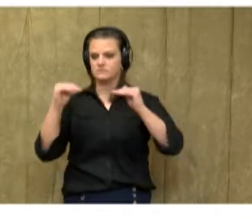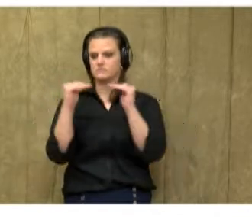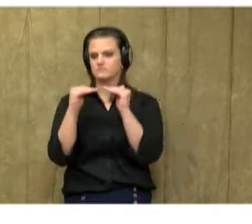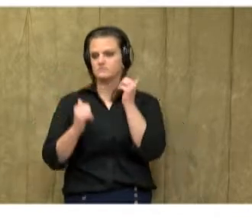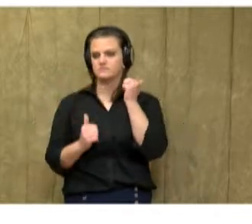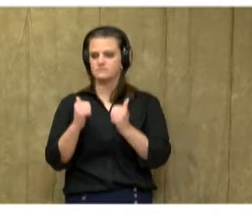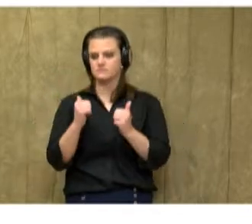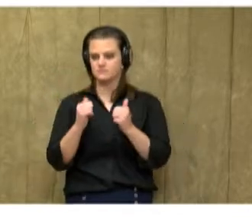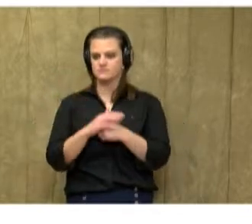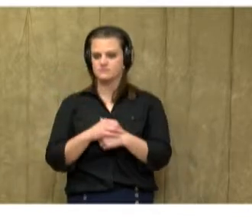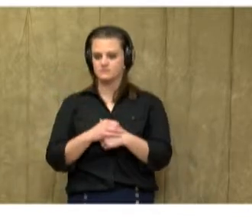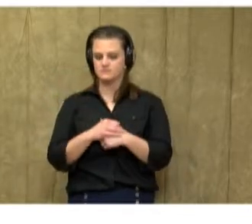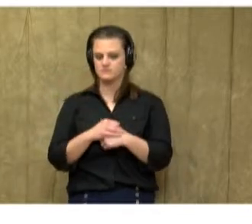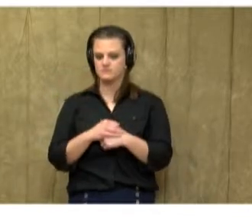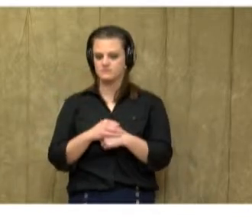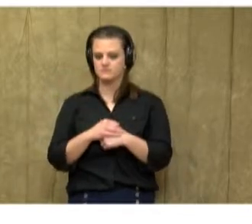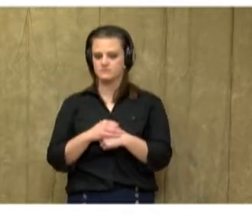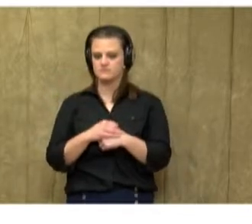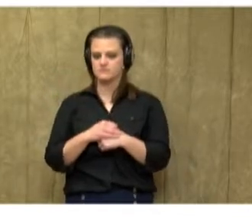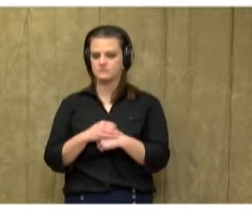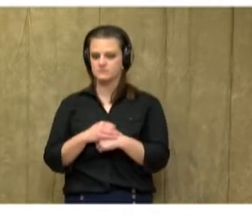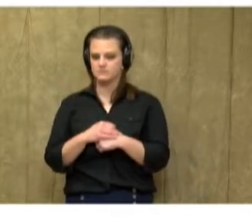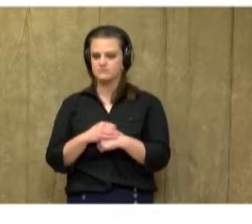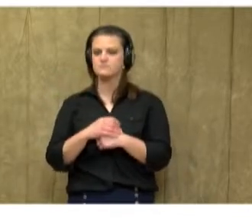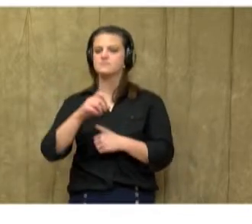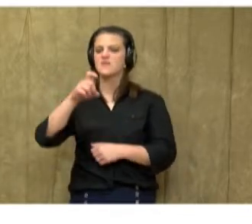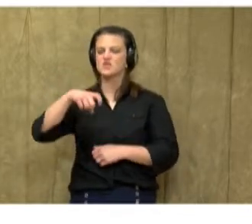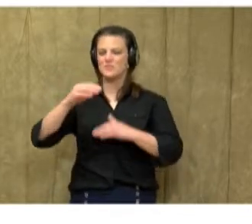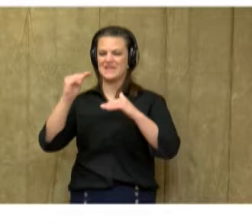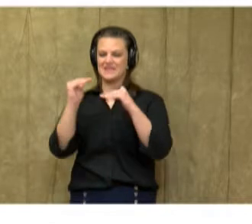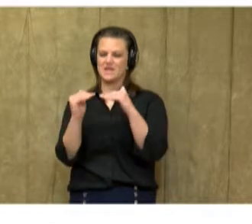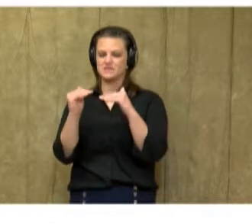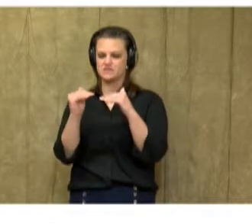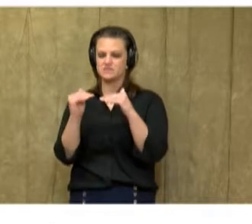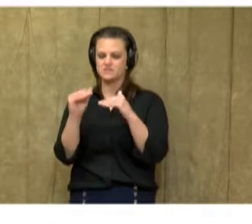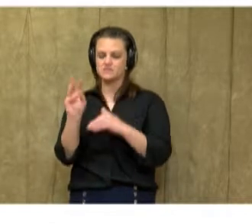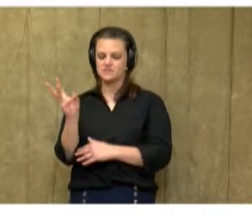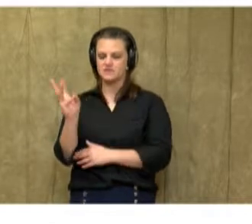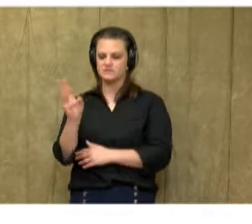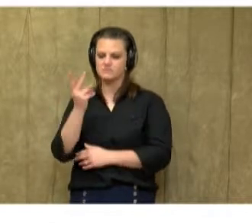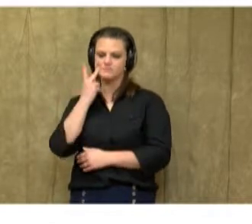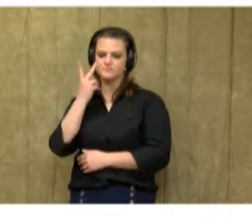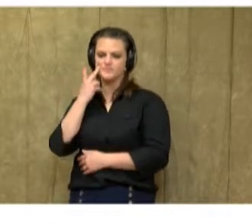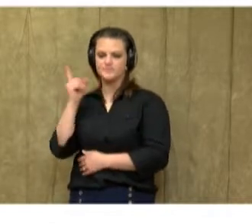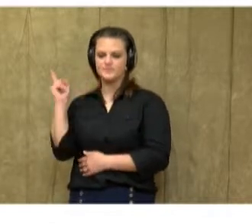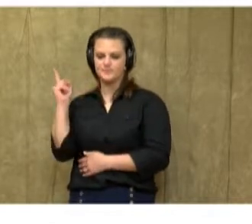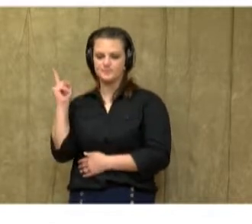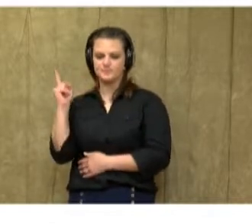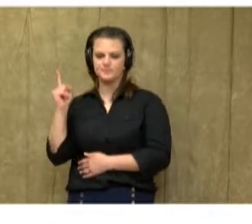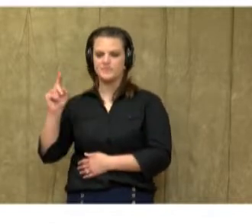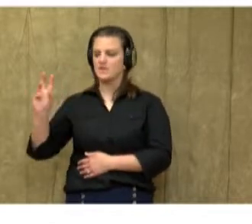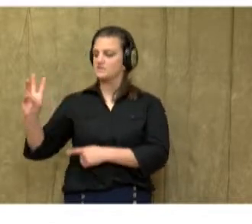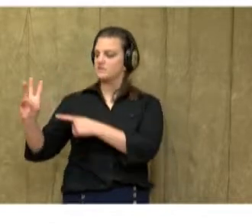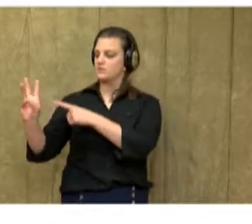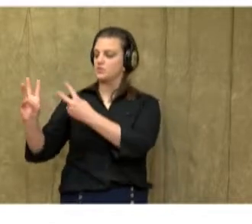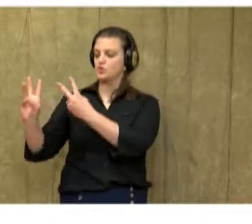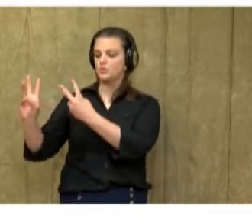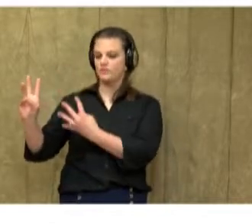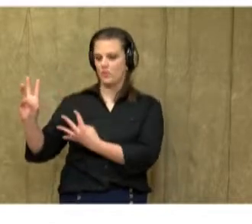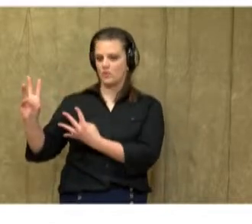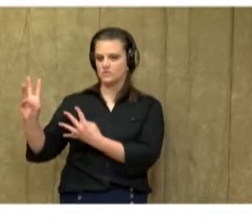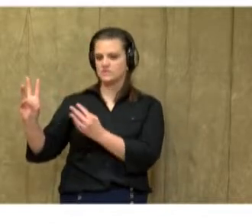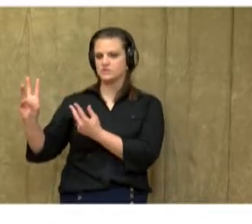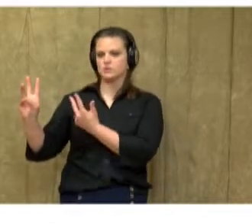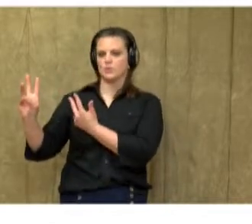or equivalent to 6? It should be less than. So let's see. If 2/4 of 6